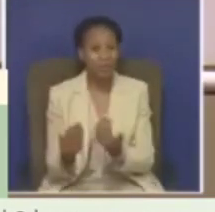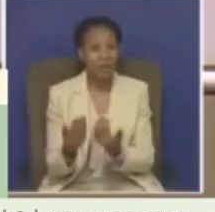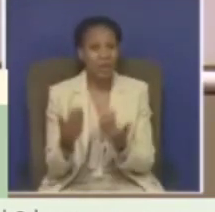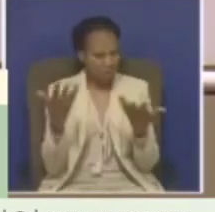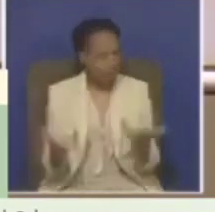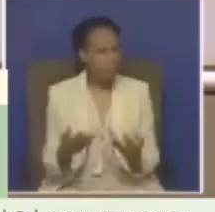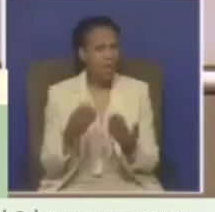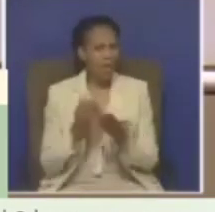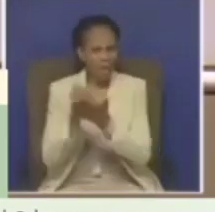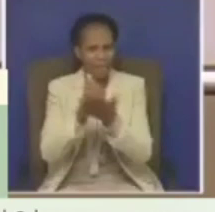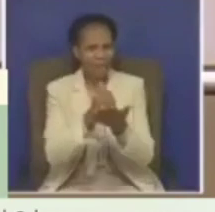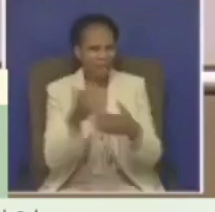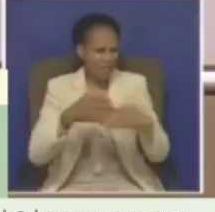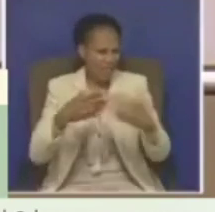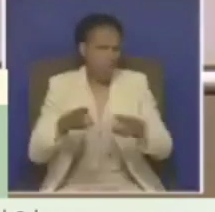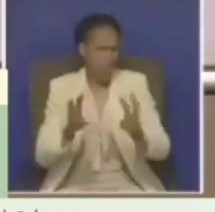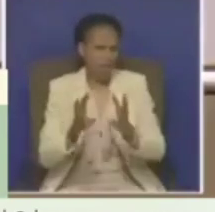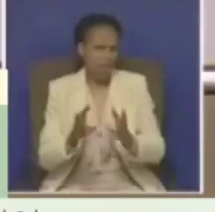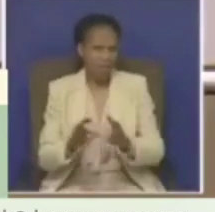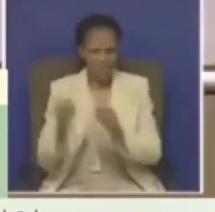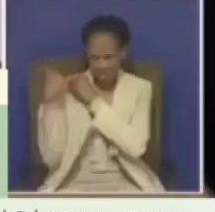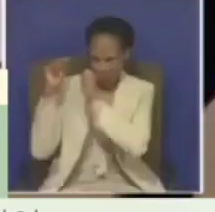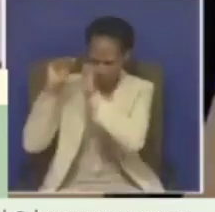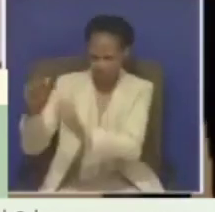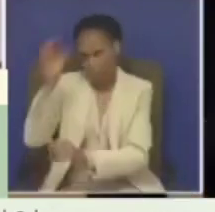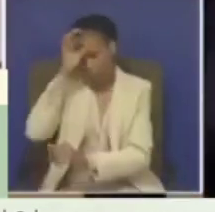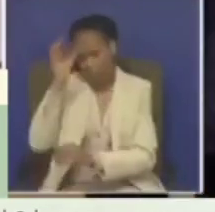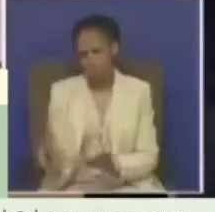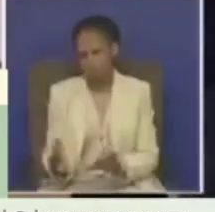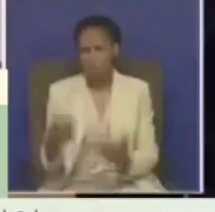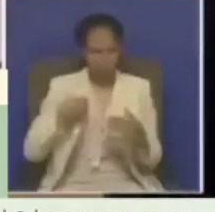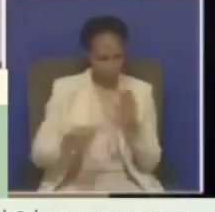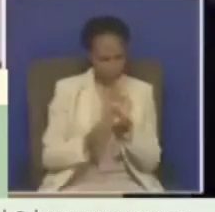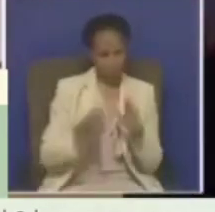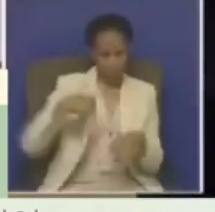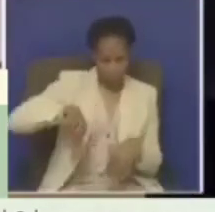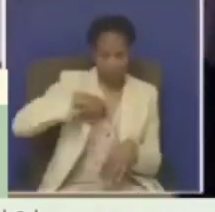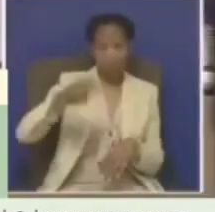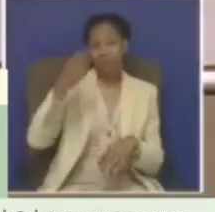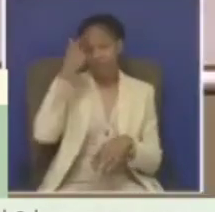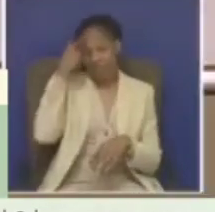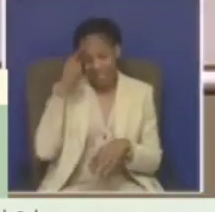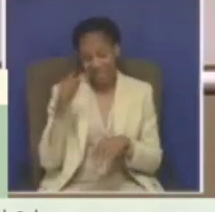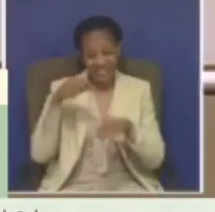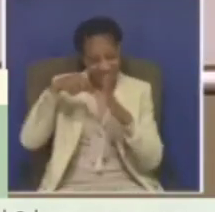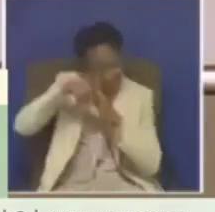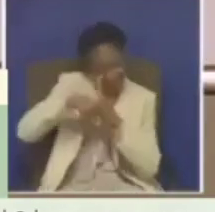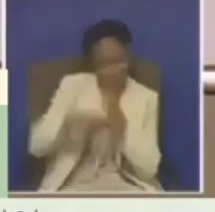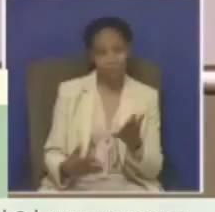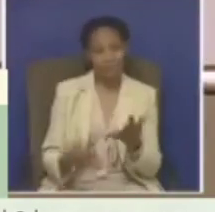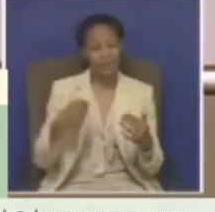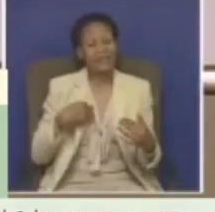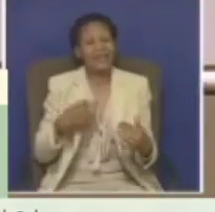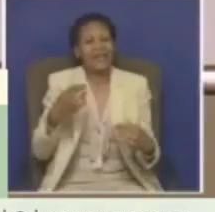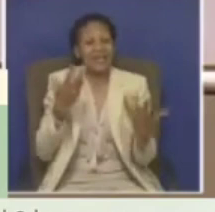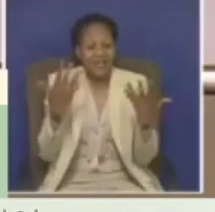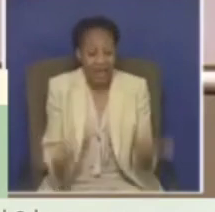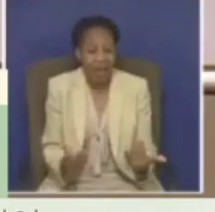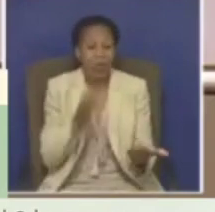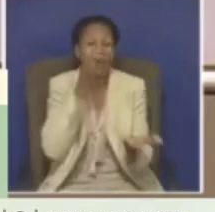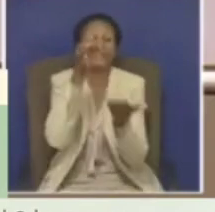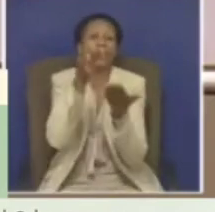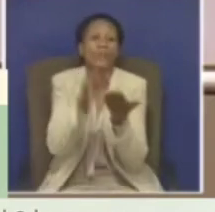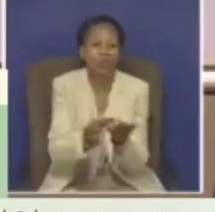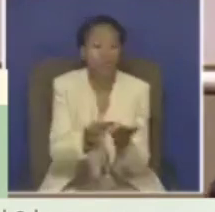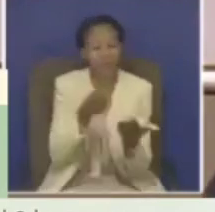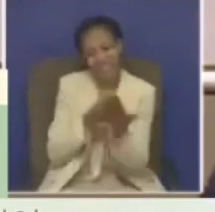necessary intervention must not be taken away from that. So it's important for us, Chair, to consider that, and that is why we put the amendment that we